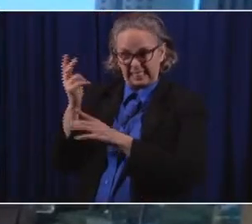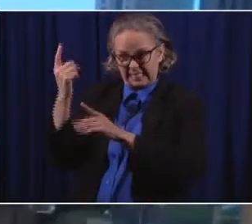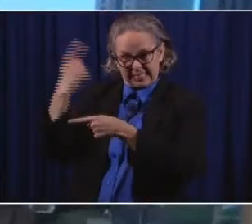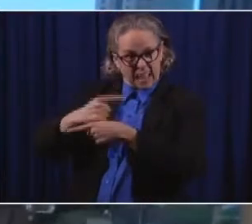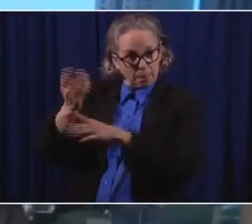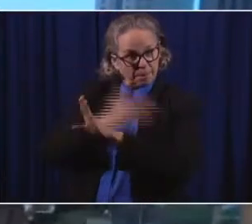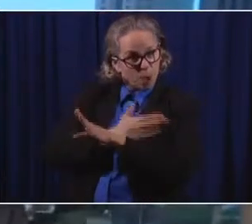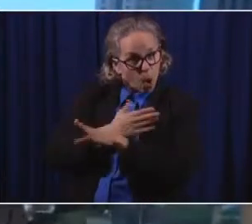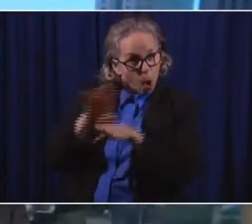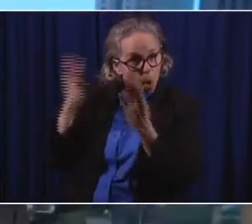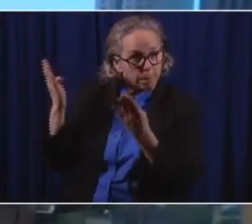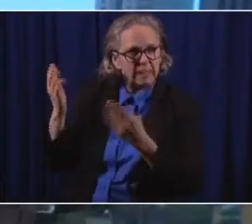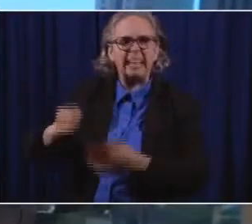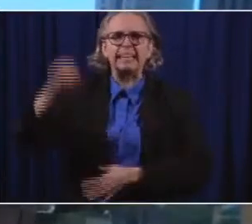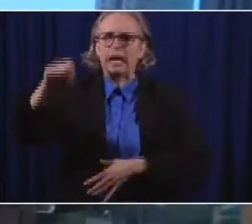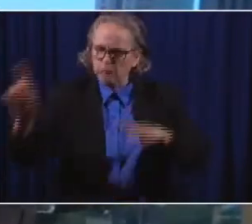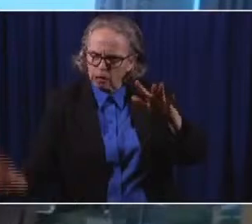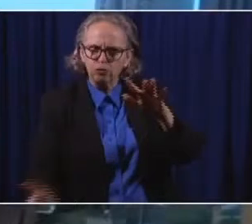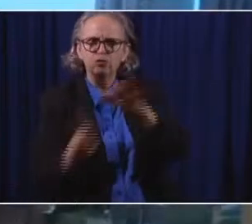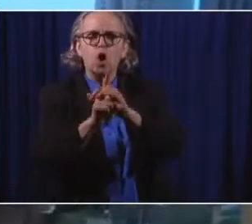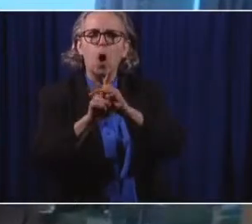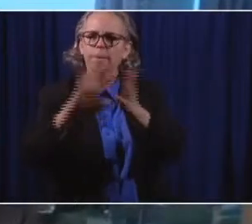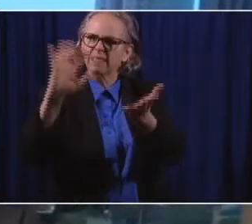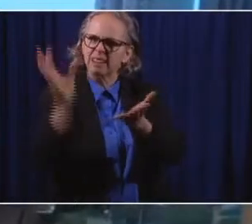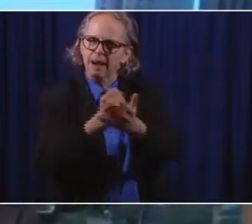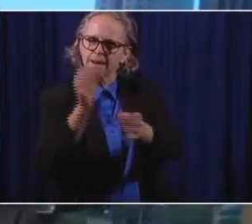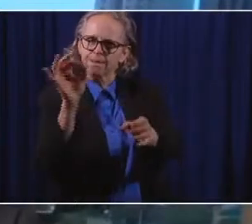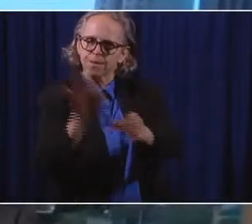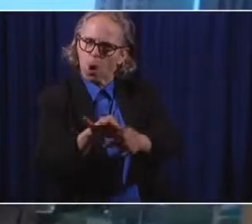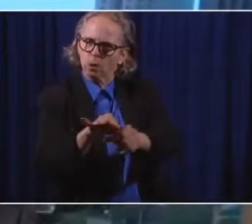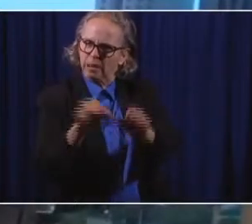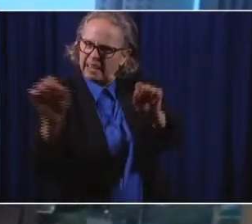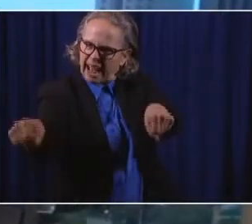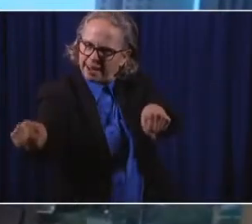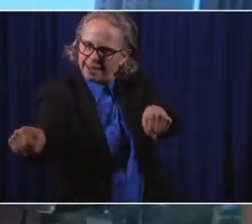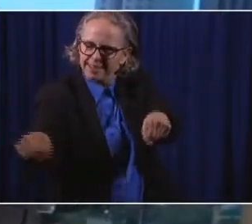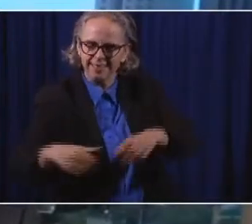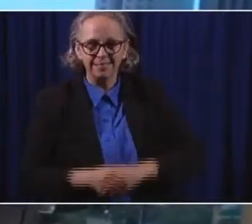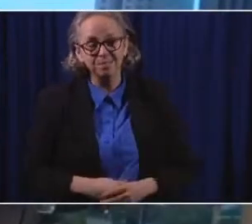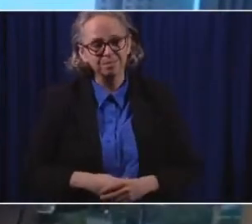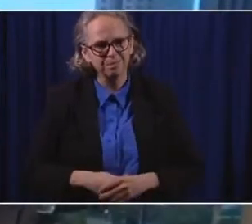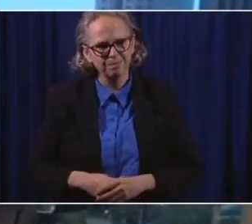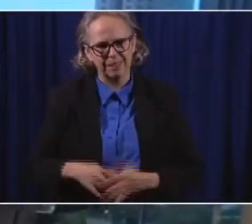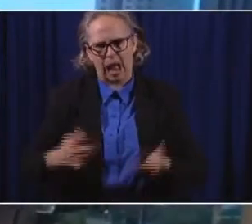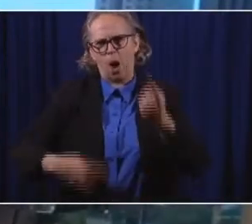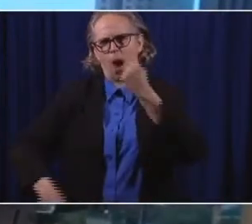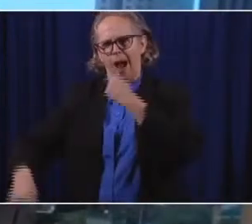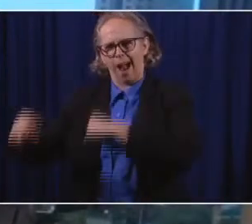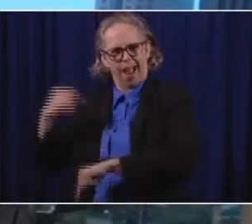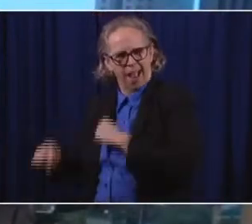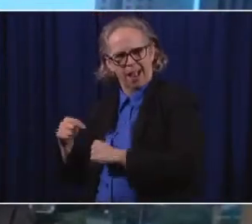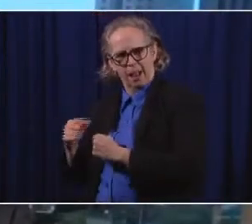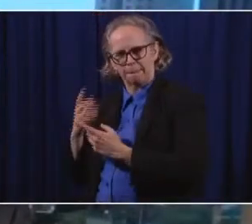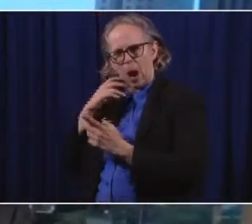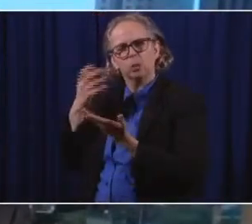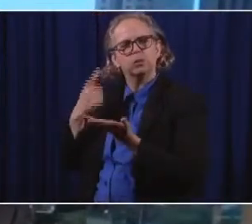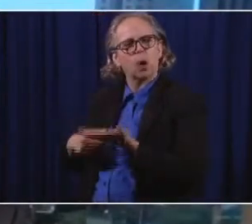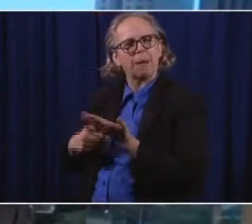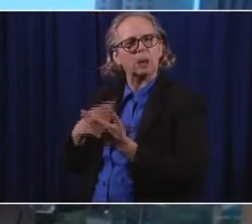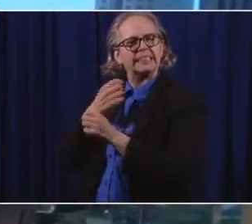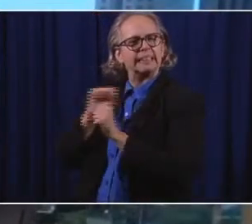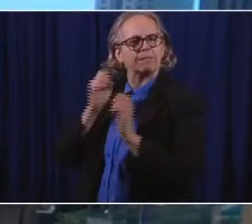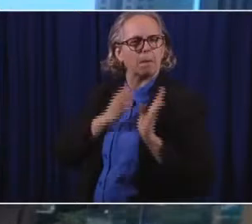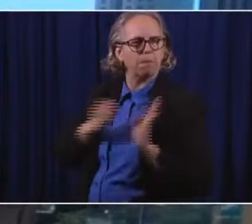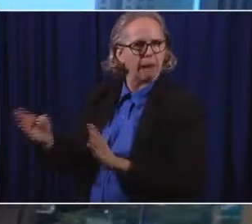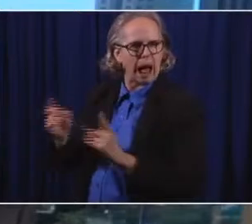really massive numbers. Now, I talked about that health and safety plan that we put together. We launched this 2 months ago, a 61-point checklist. Every